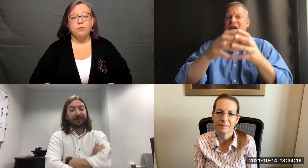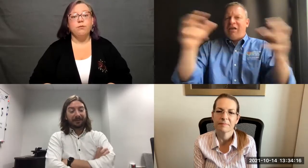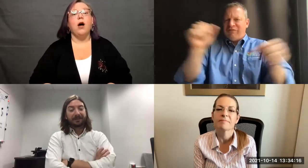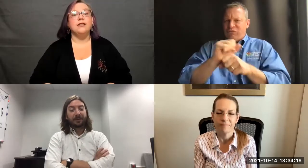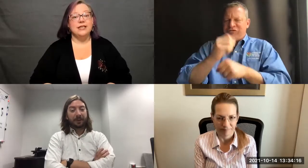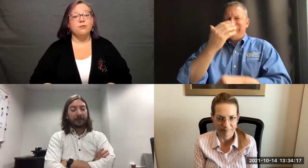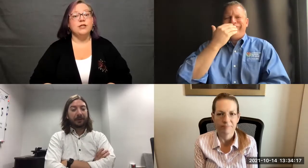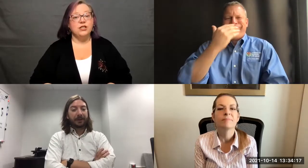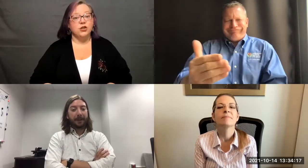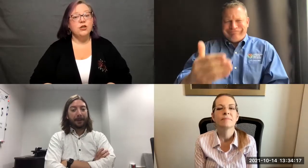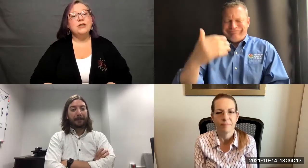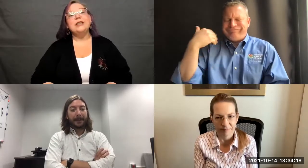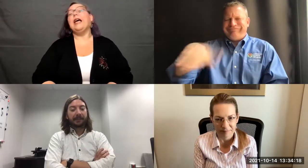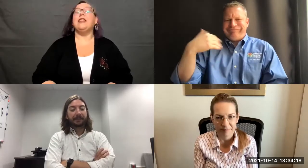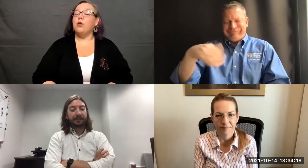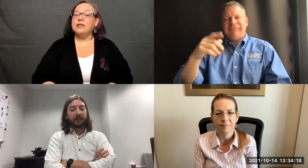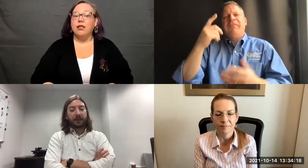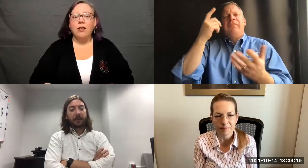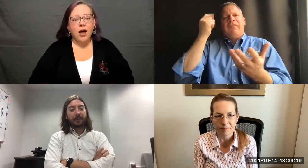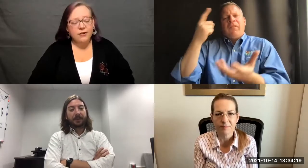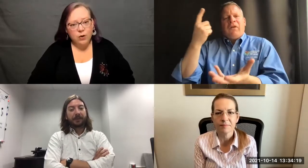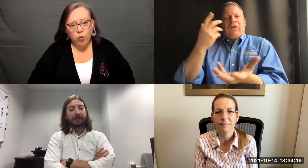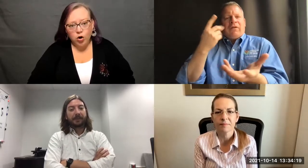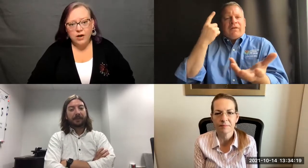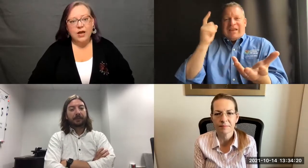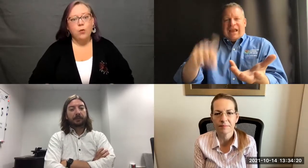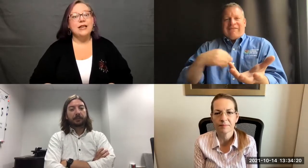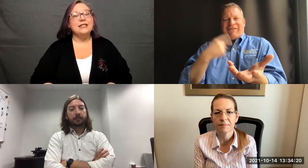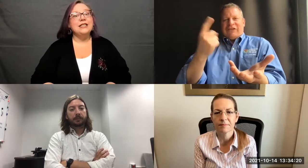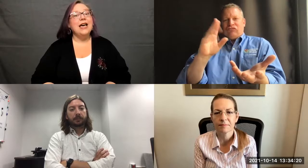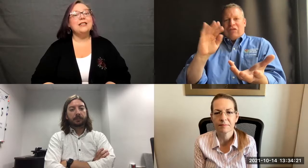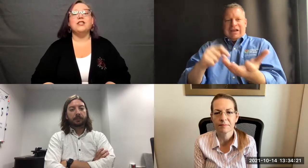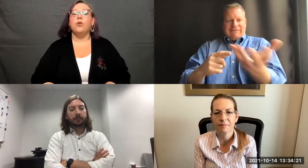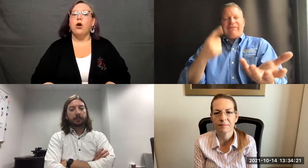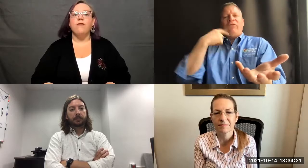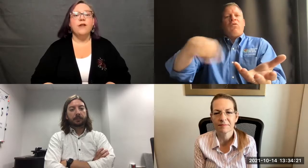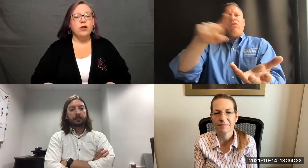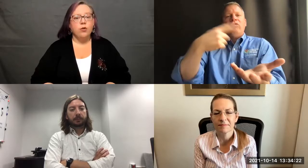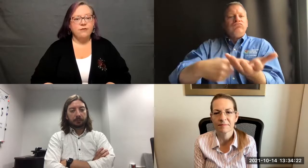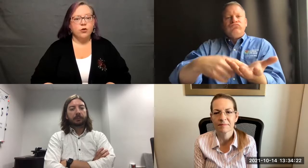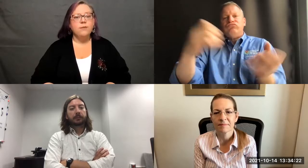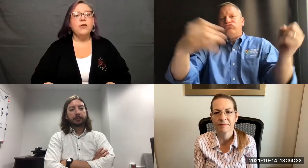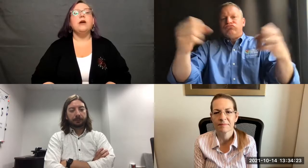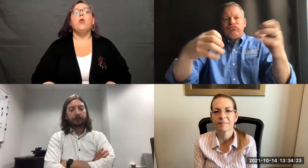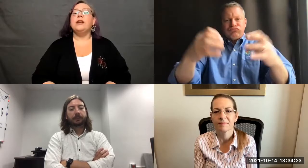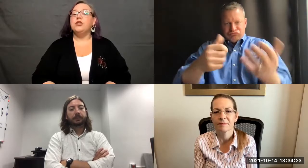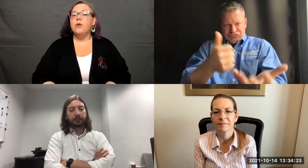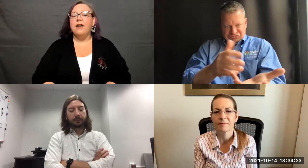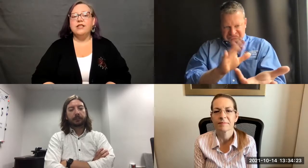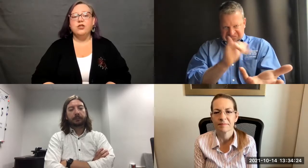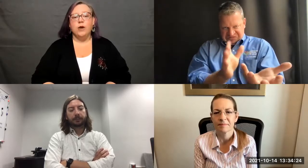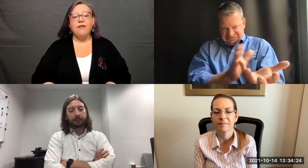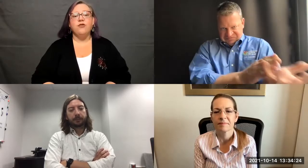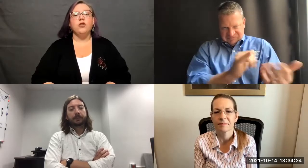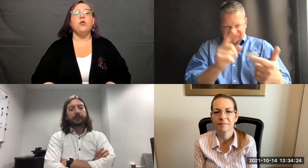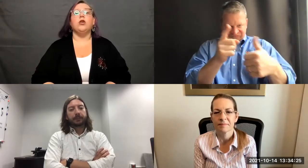that policy and procedure. There was a lot of work that went into that, so we are very grateful. We do have